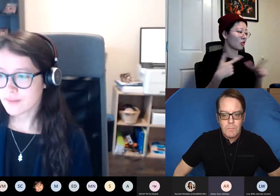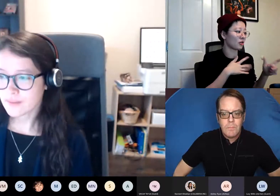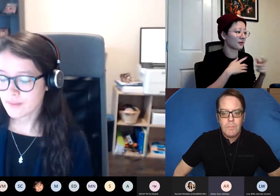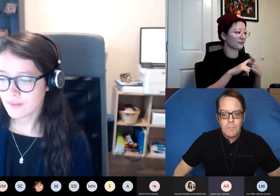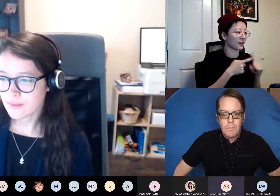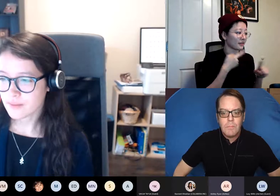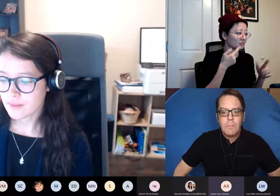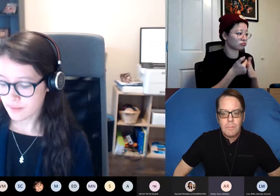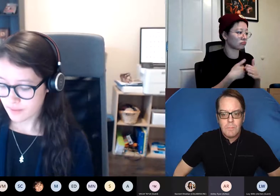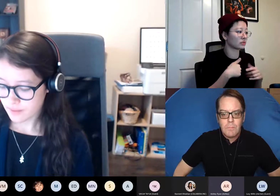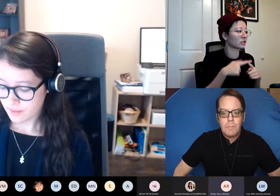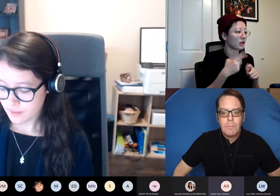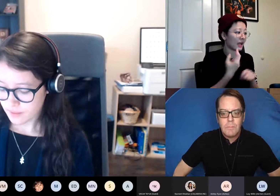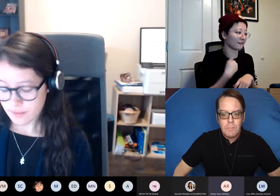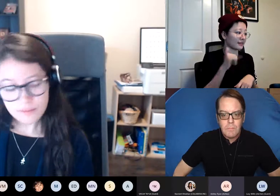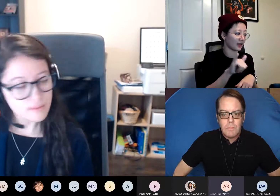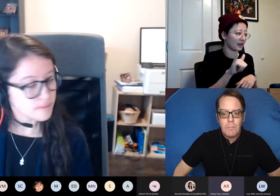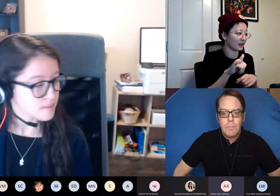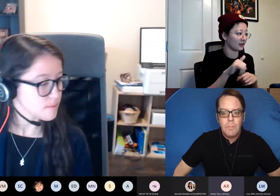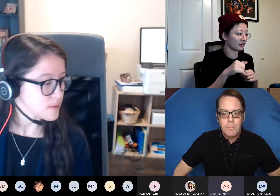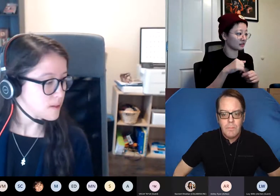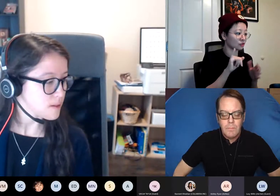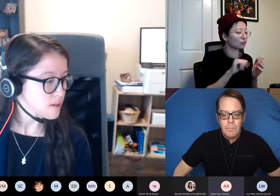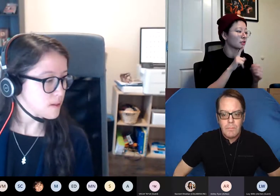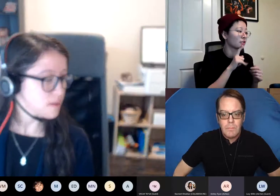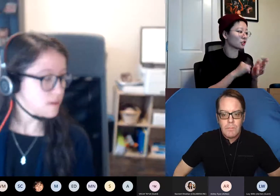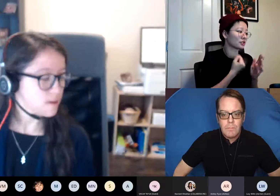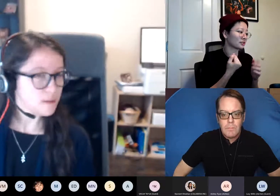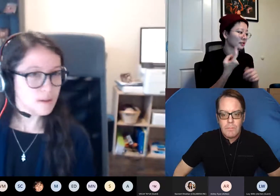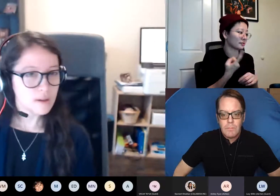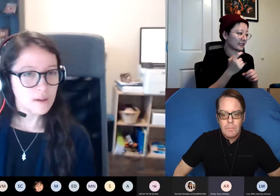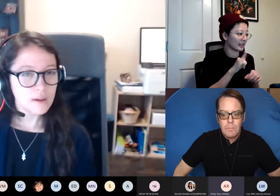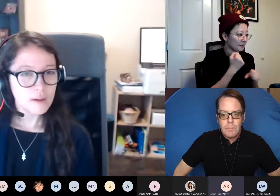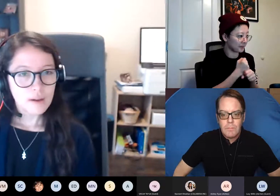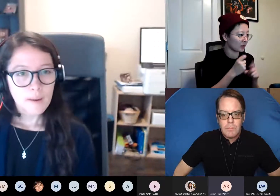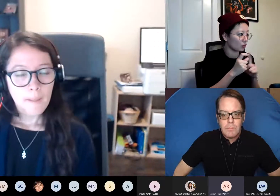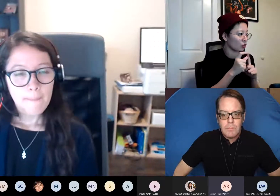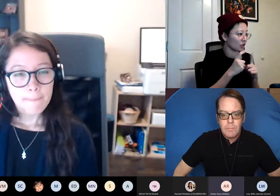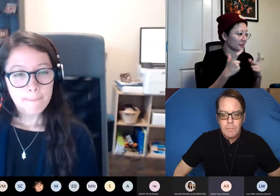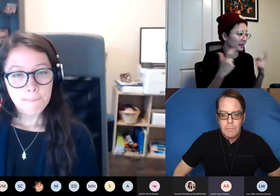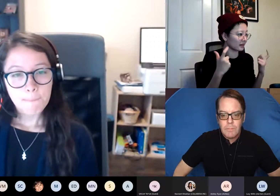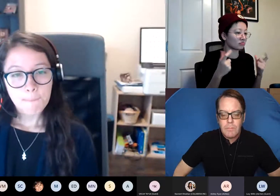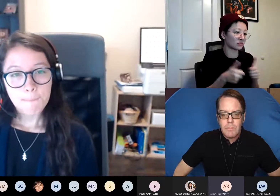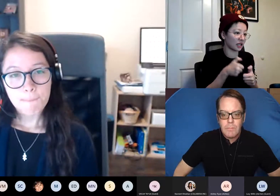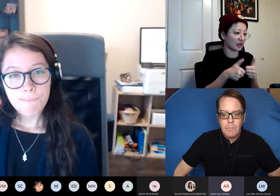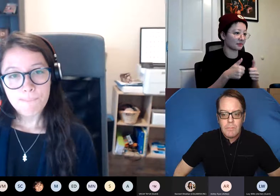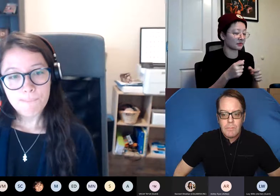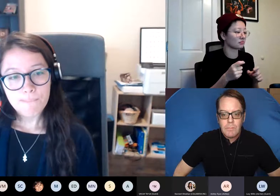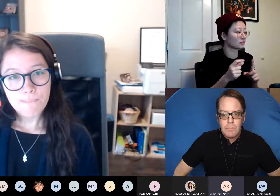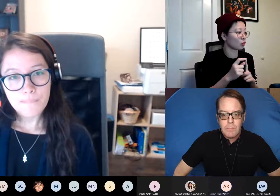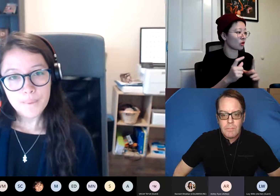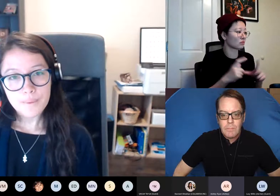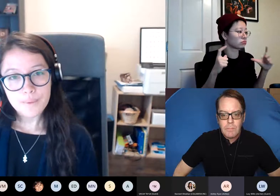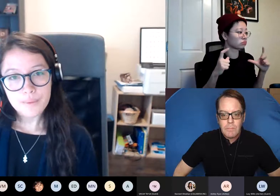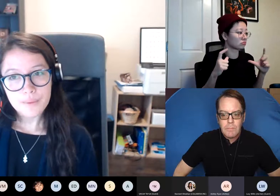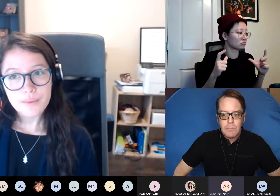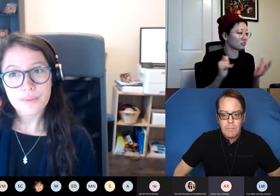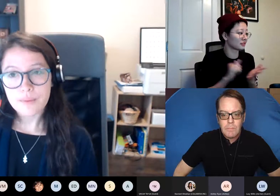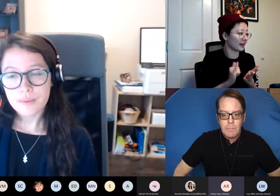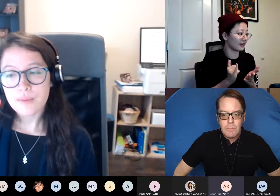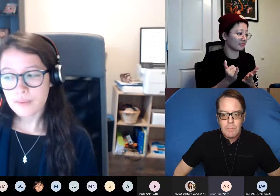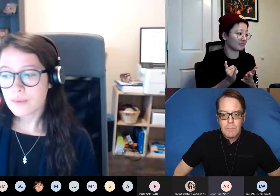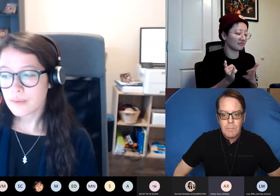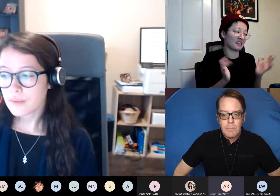There's also a software that I use called Big, and friends close to me use this as well. It's something that just